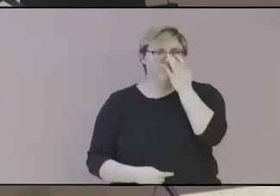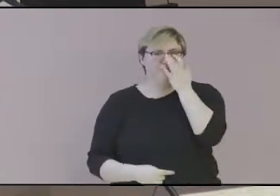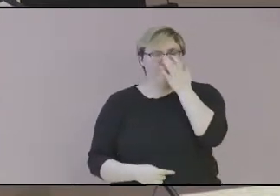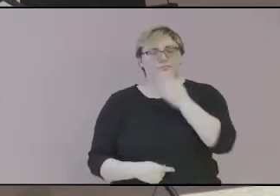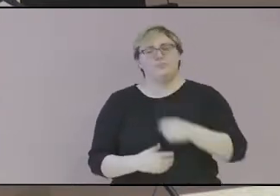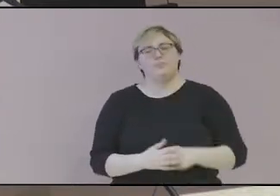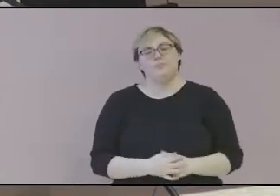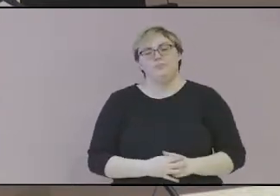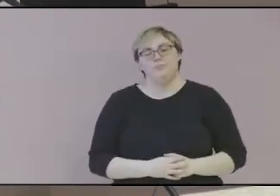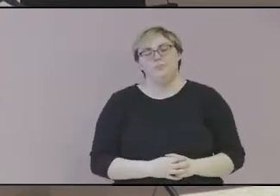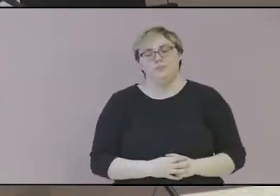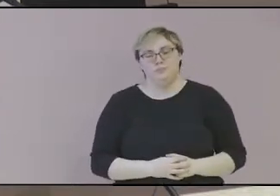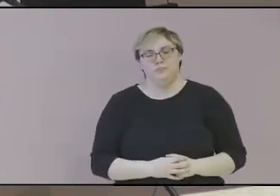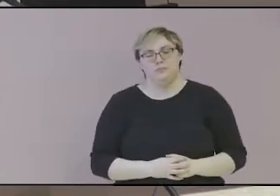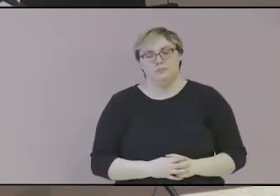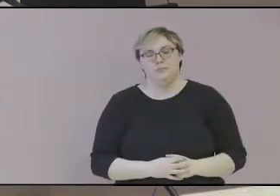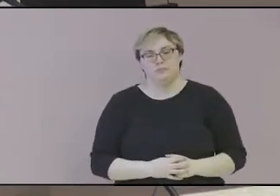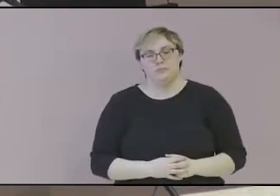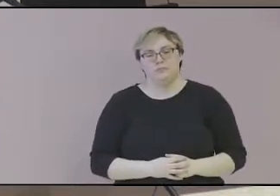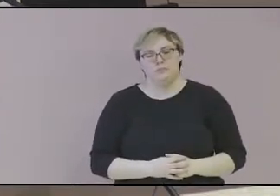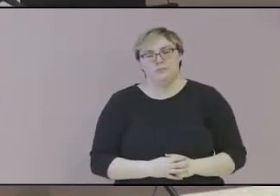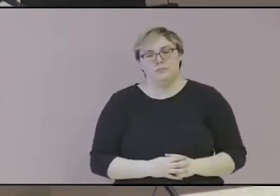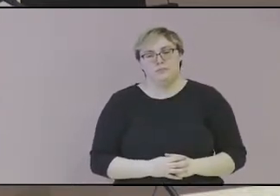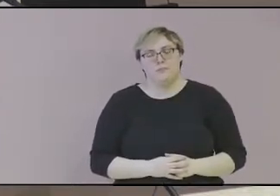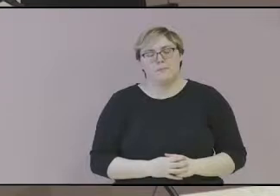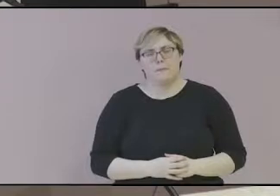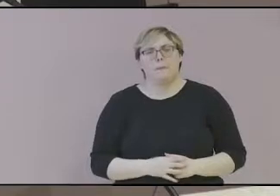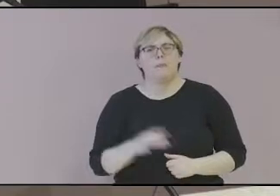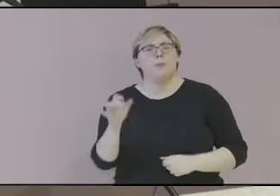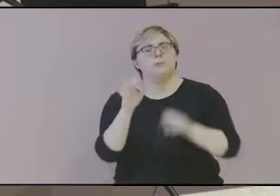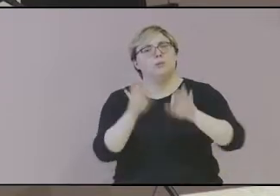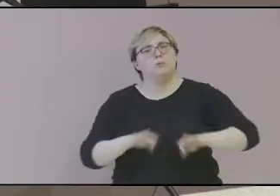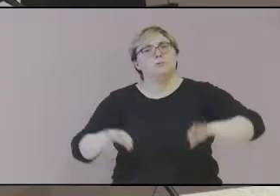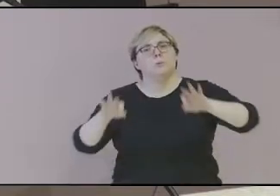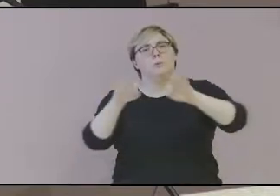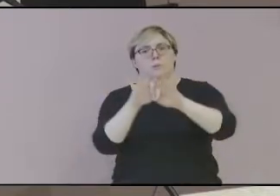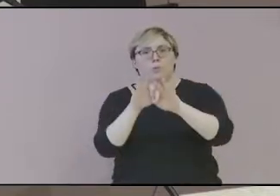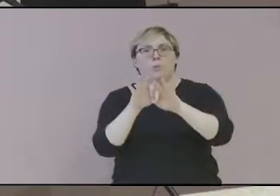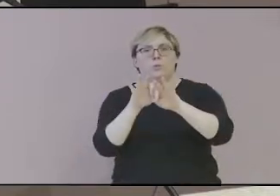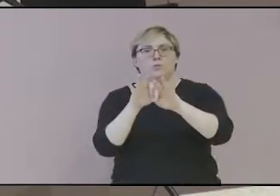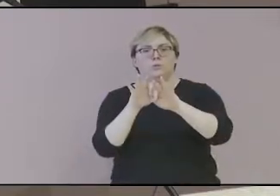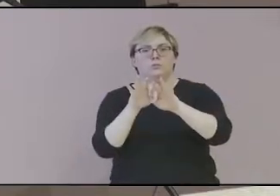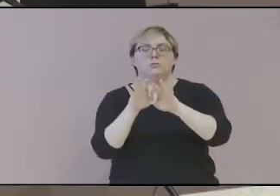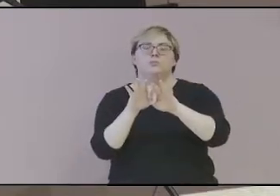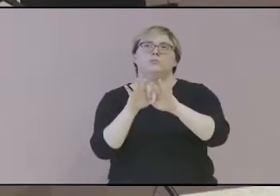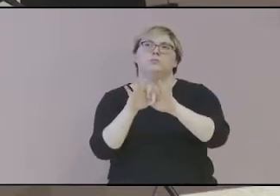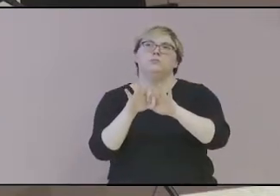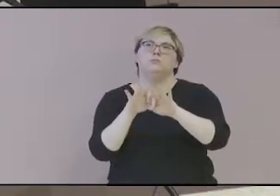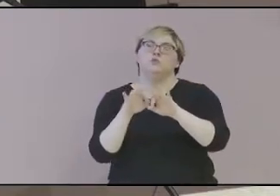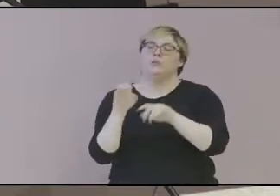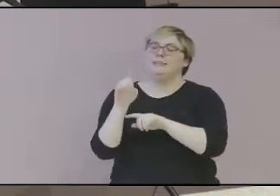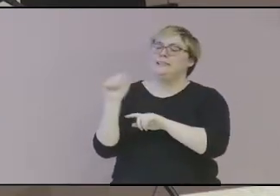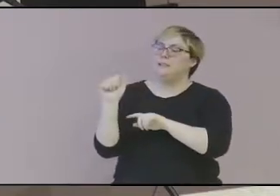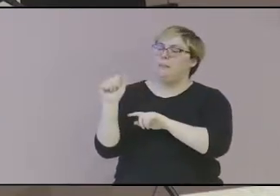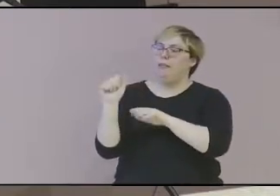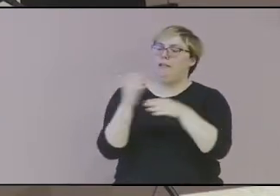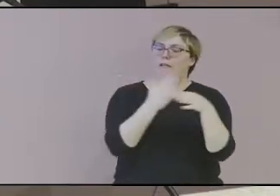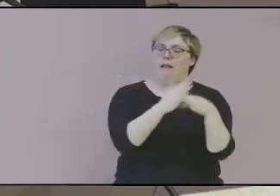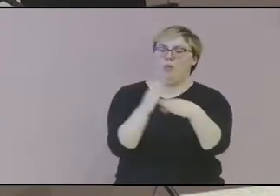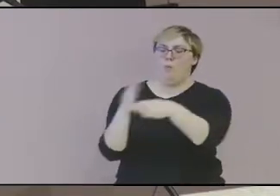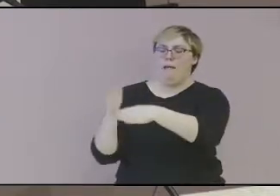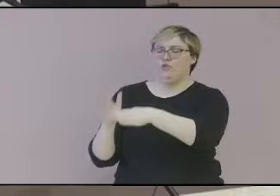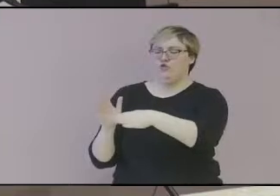But we also need new disability imaginaries of what allocation might mean. So ventilator allocation